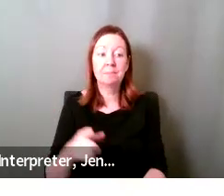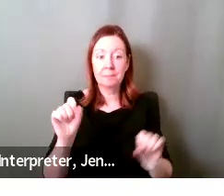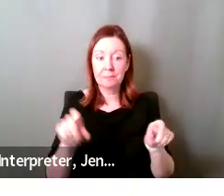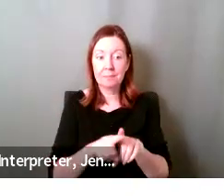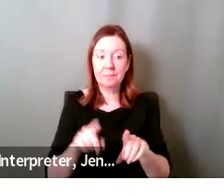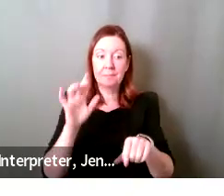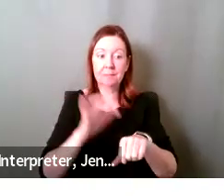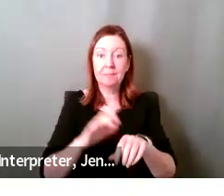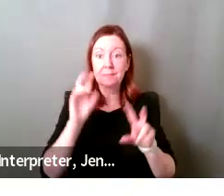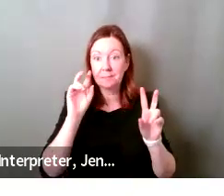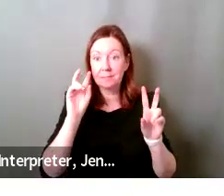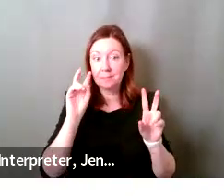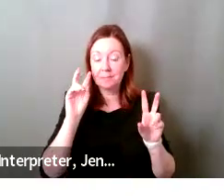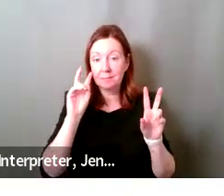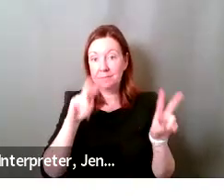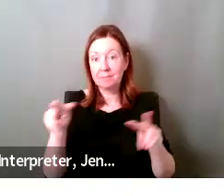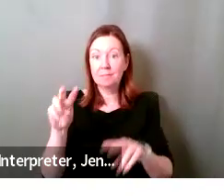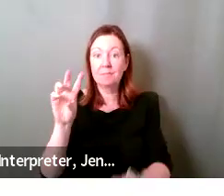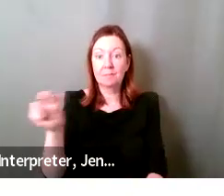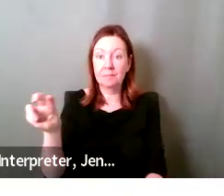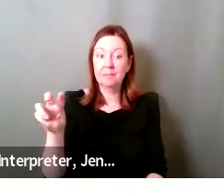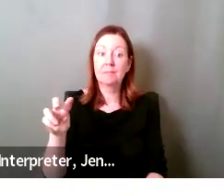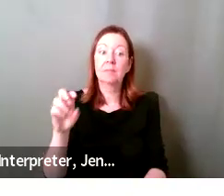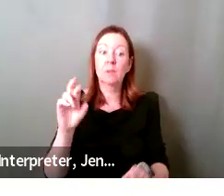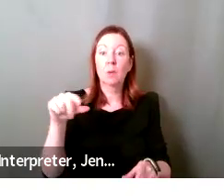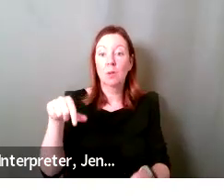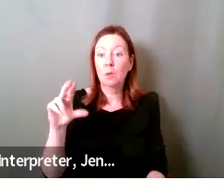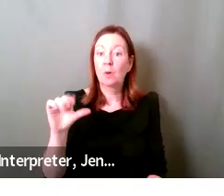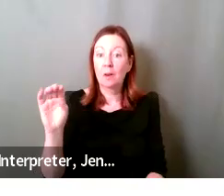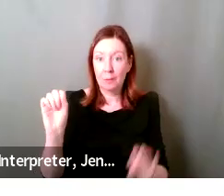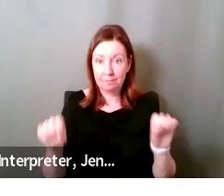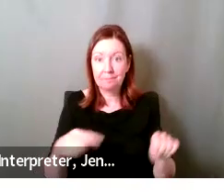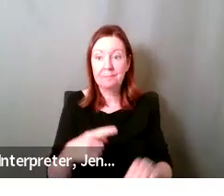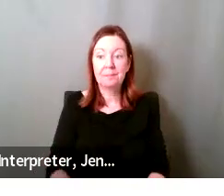also visit their website to learn more about the information or scan the QR code for a contact form.